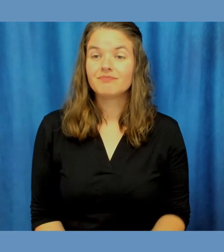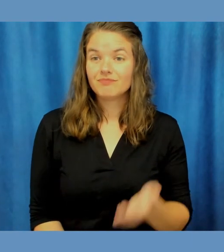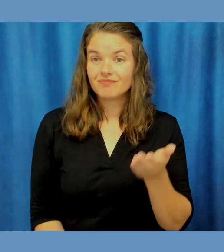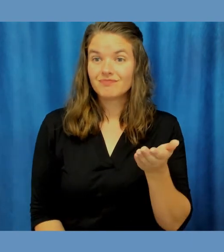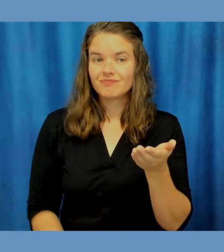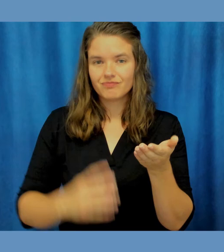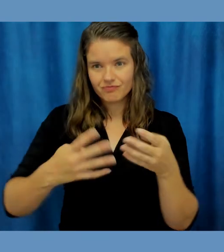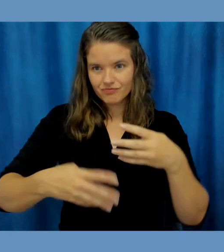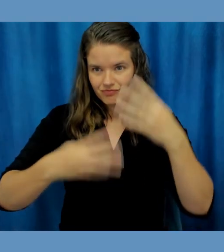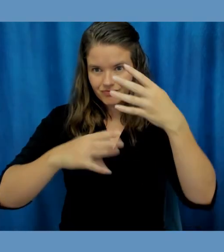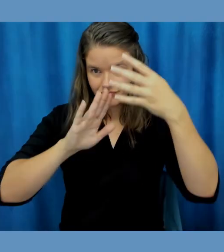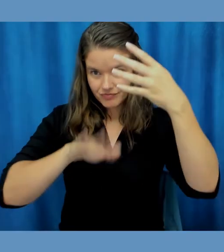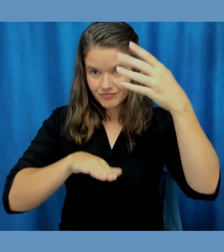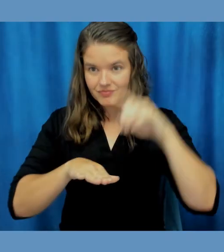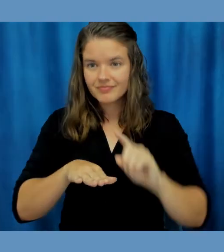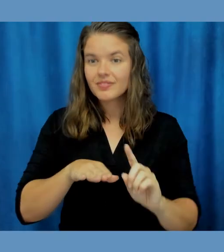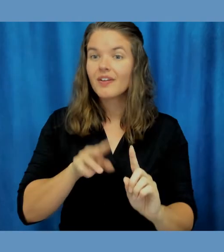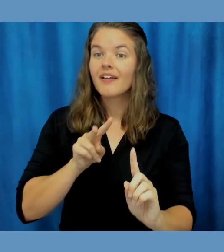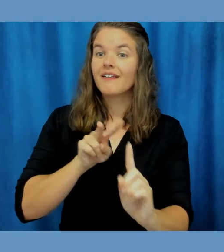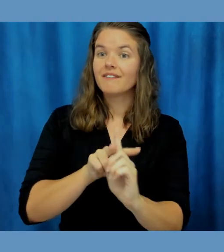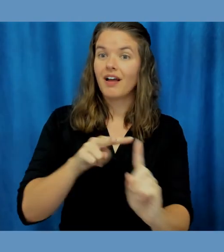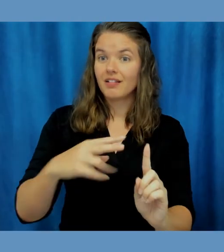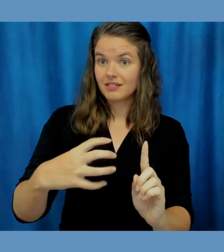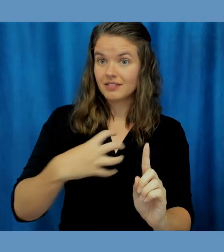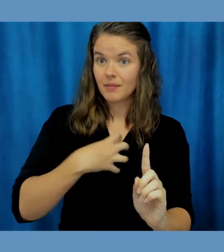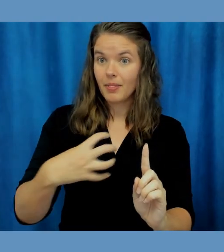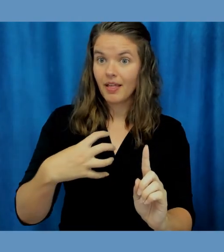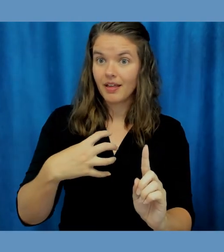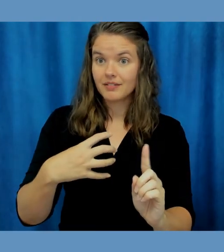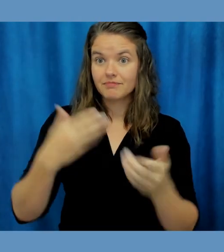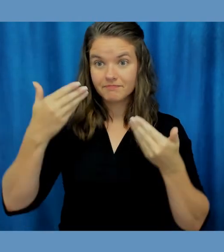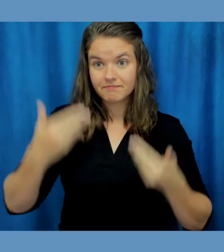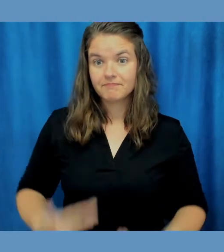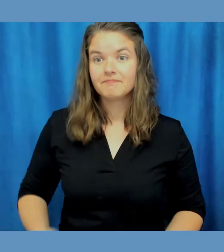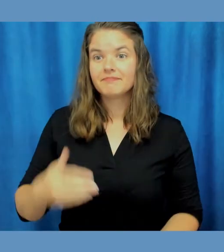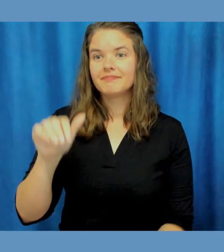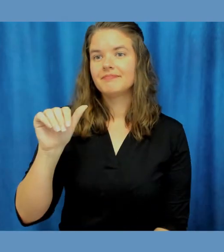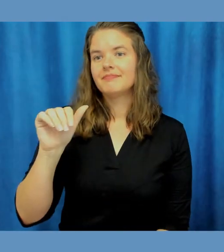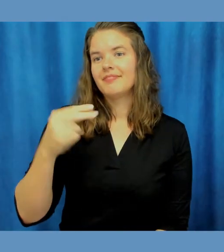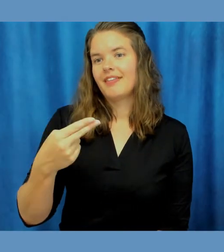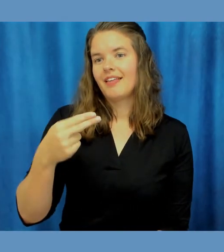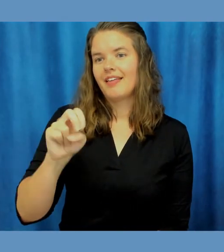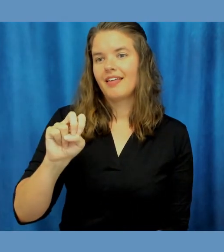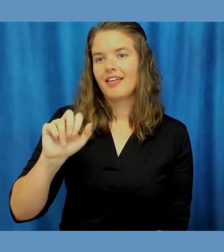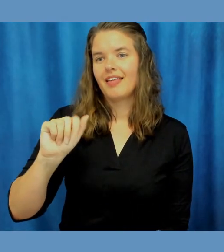So here it is right at the bottom. File a complaint on Heather Renee Anderson.